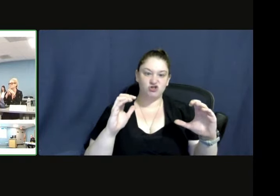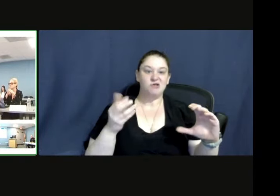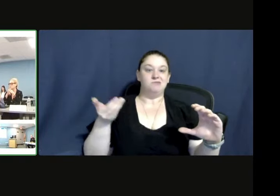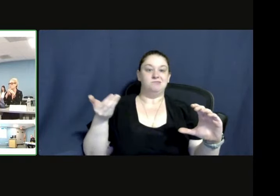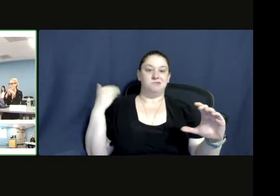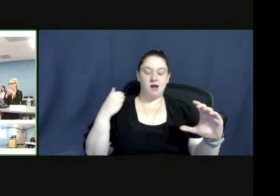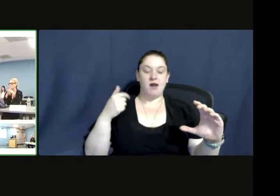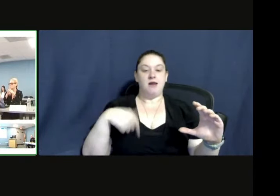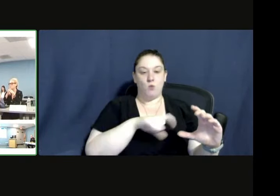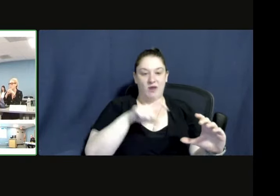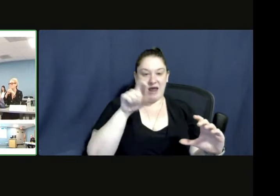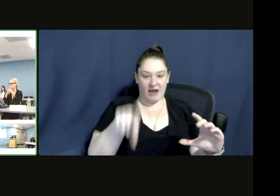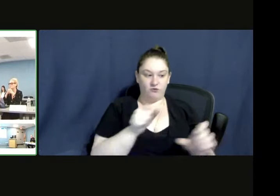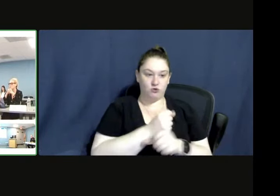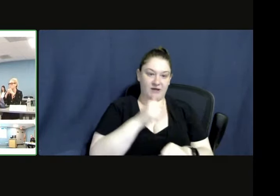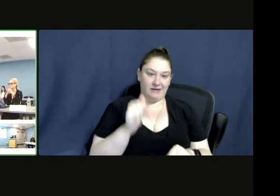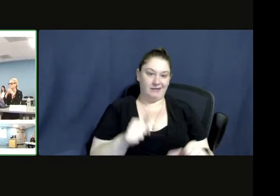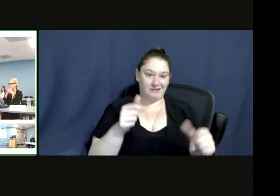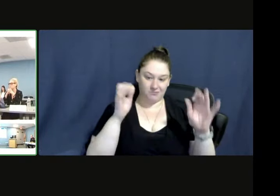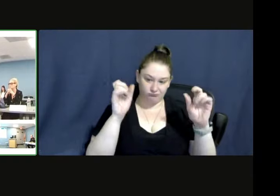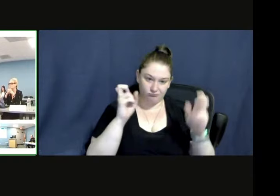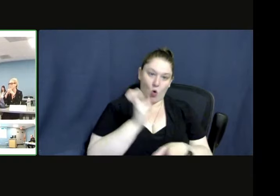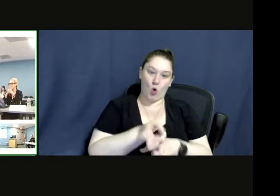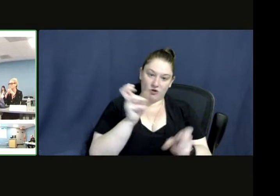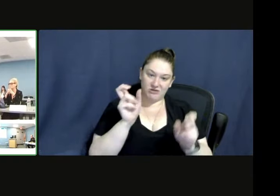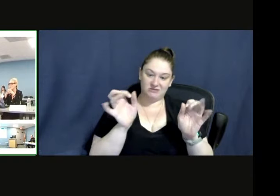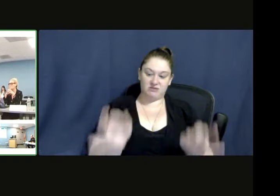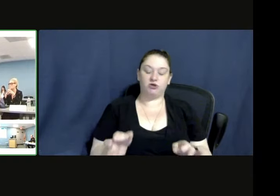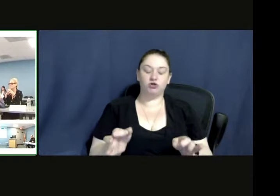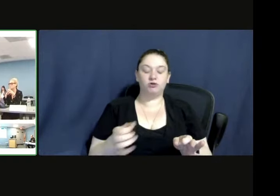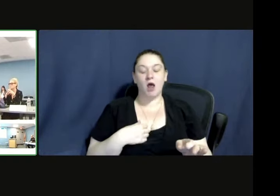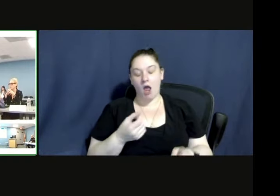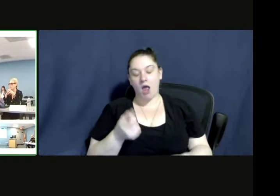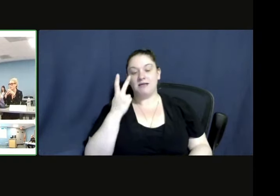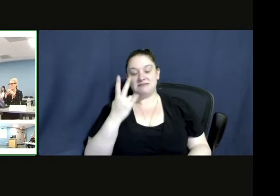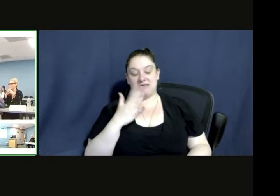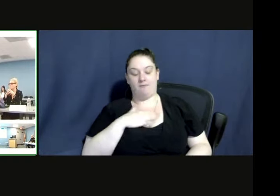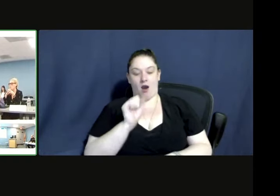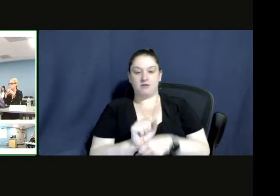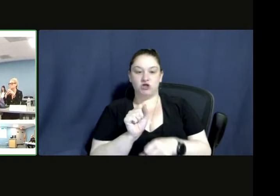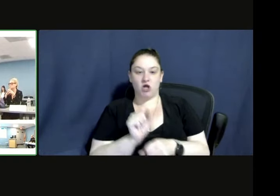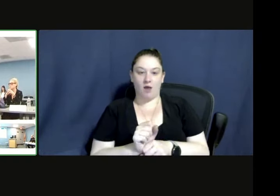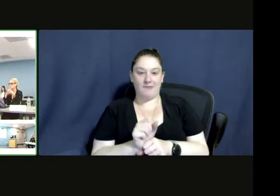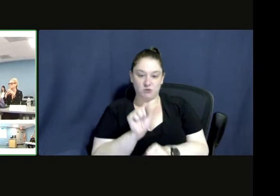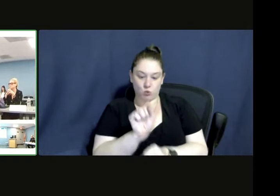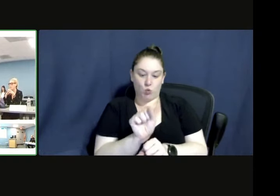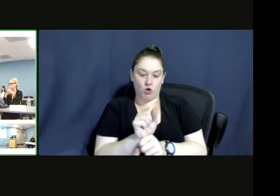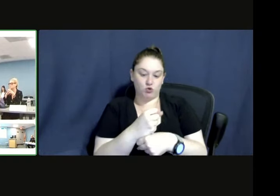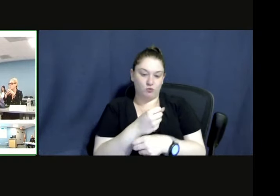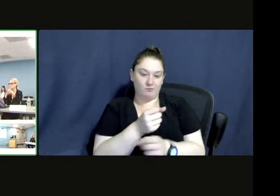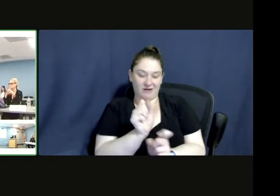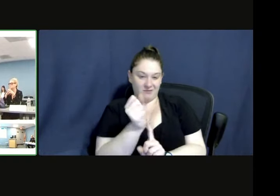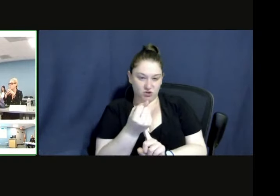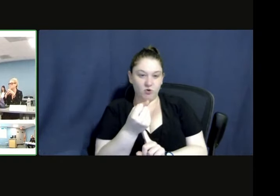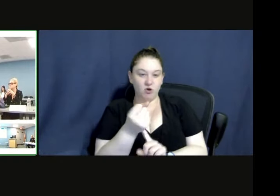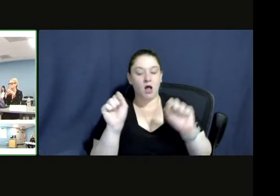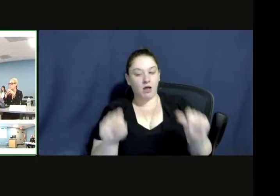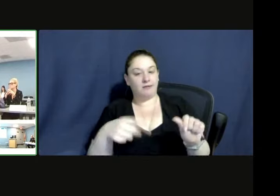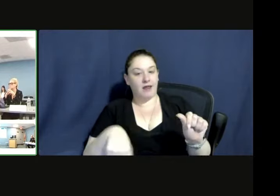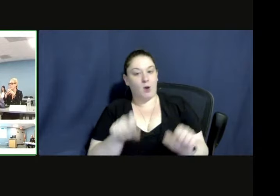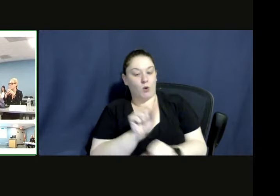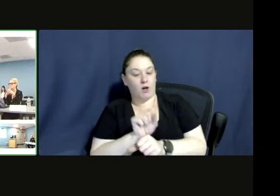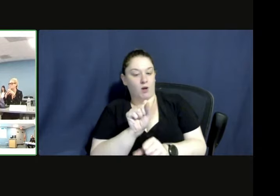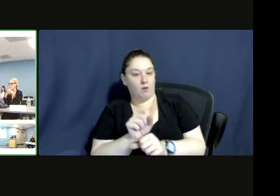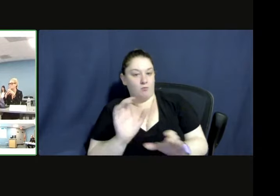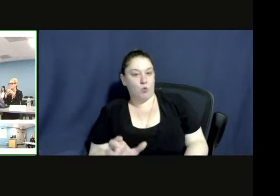decisions. I see my job as working to create the circumstances that allow our employees to be successful and to meet the